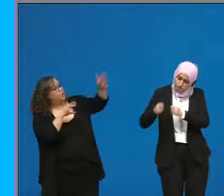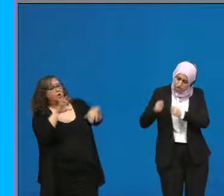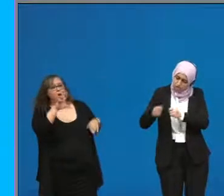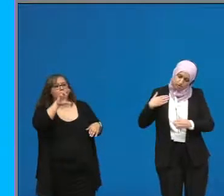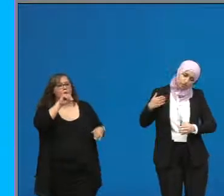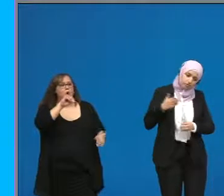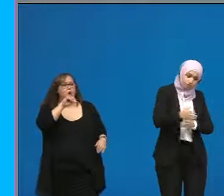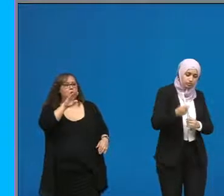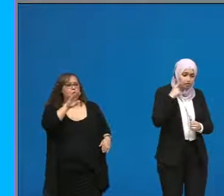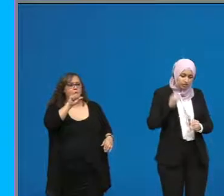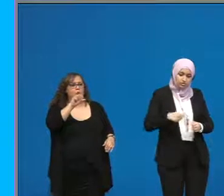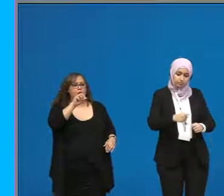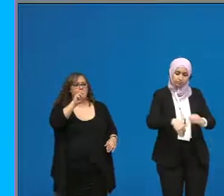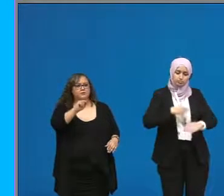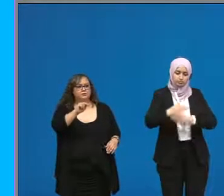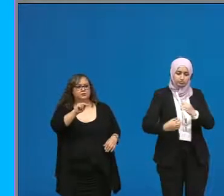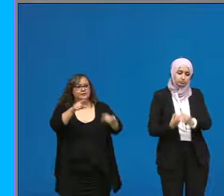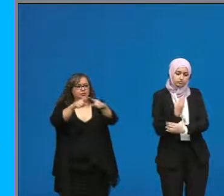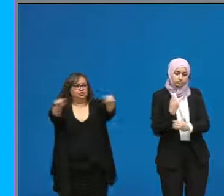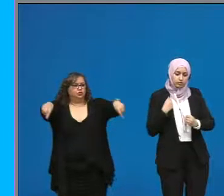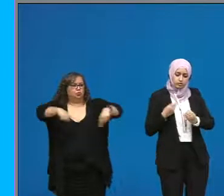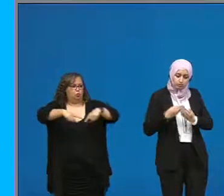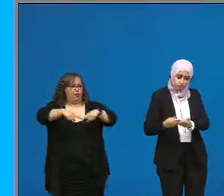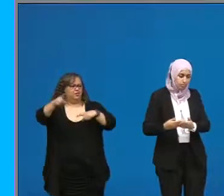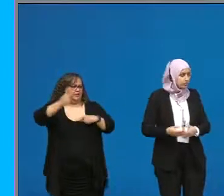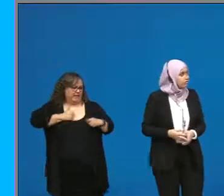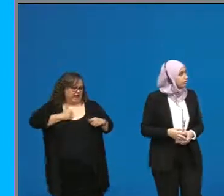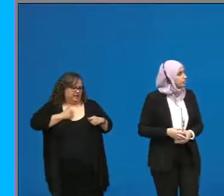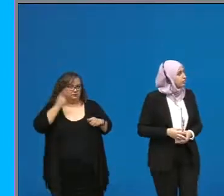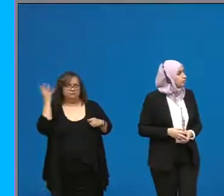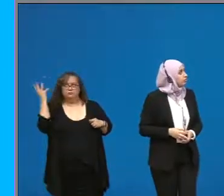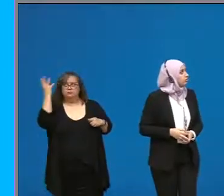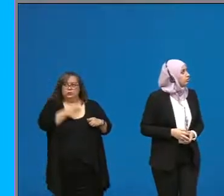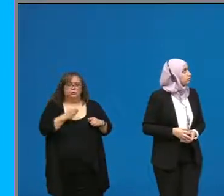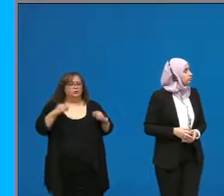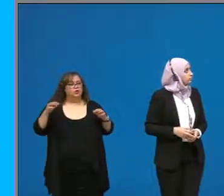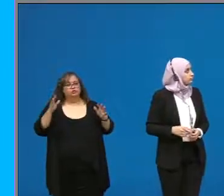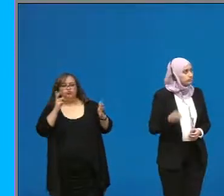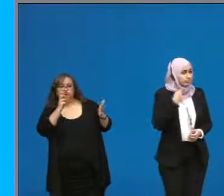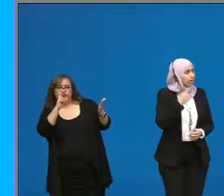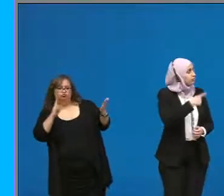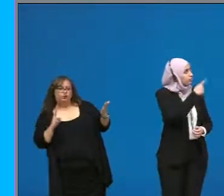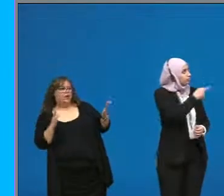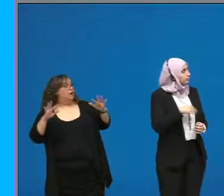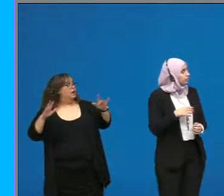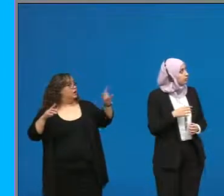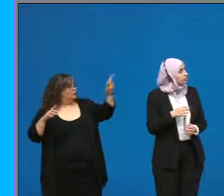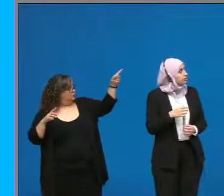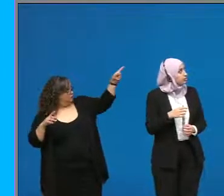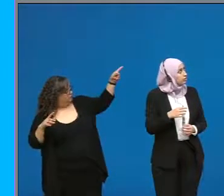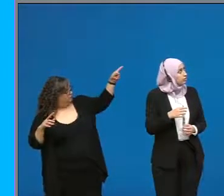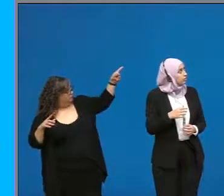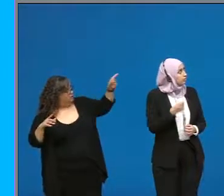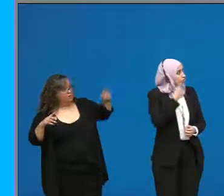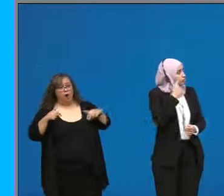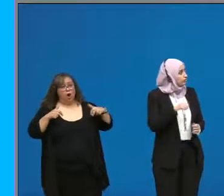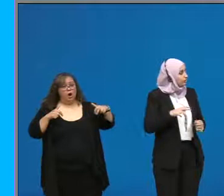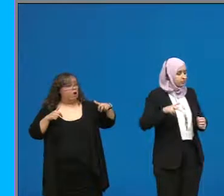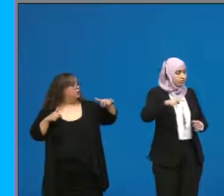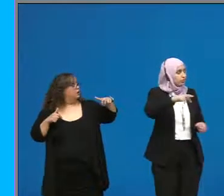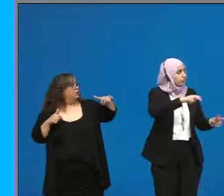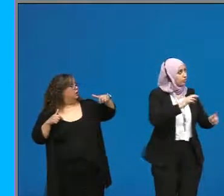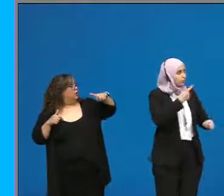Canada. Robson Square in Canada, beautifully designed set of steps. You'll notice there that at first glance it has standard steps, but it also